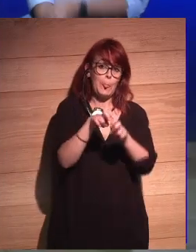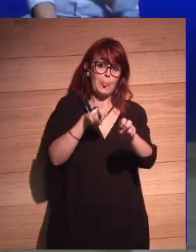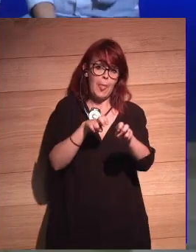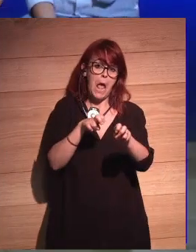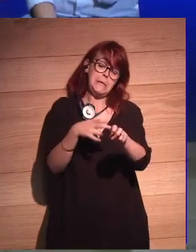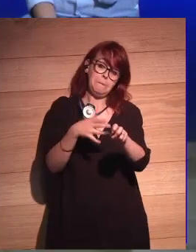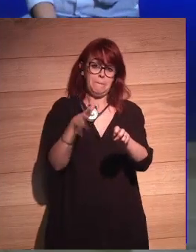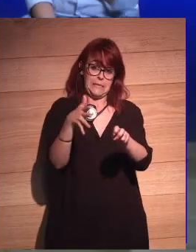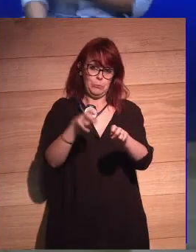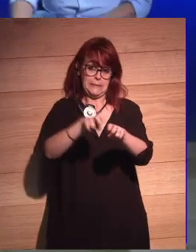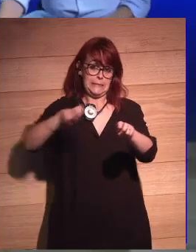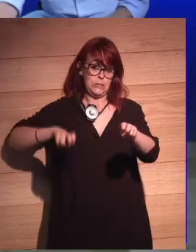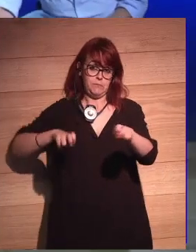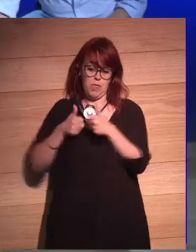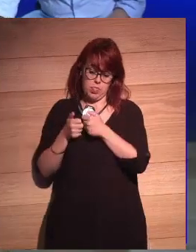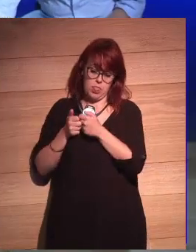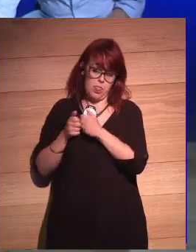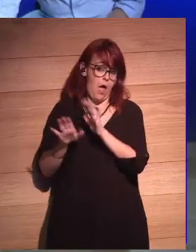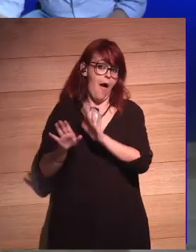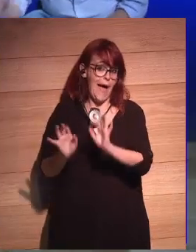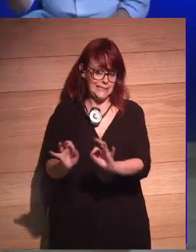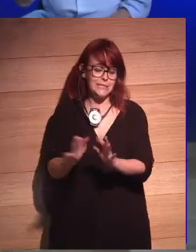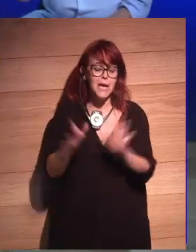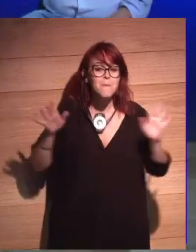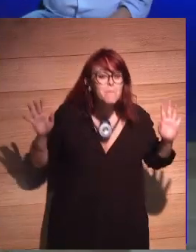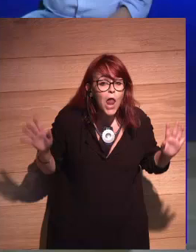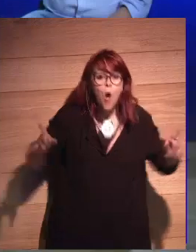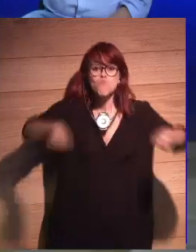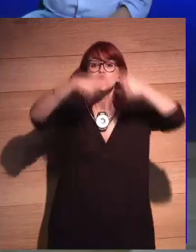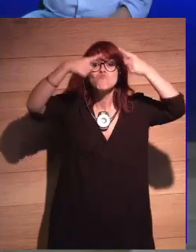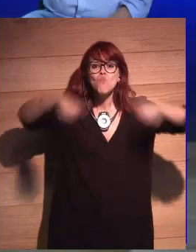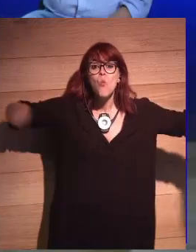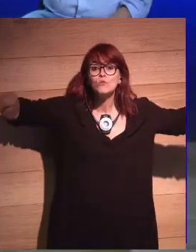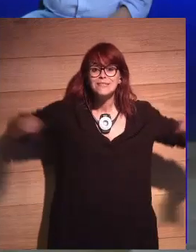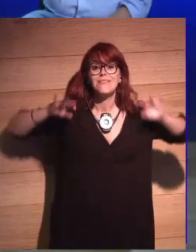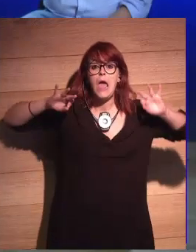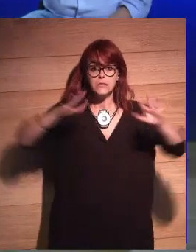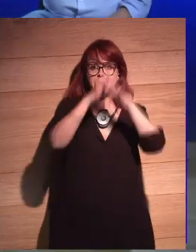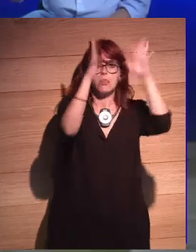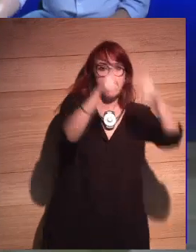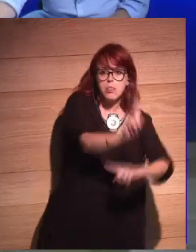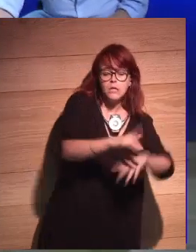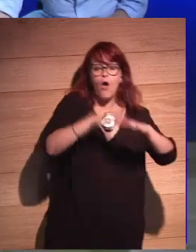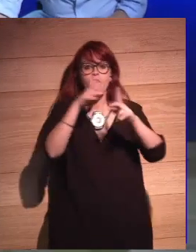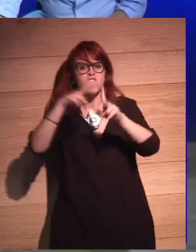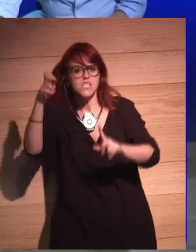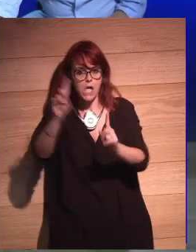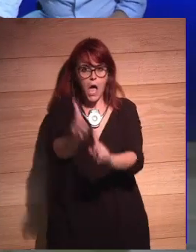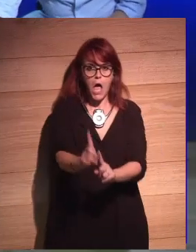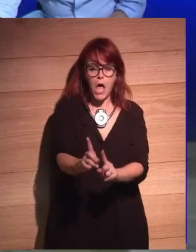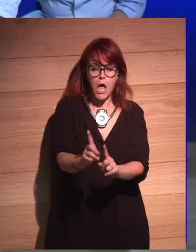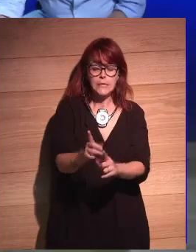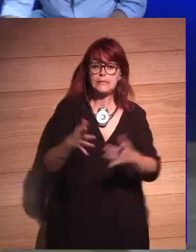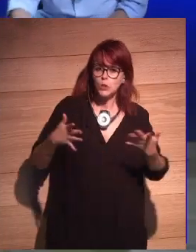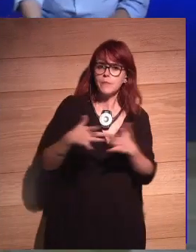first row are paying attention, the second one's a little bit less, and the one at the last row were playing with a cell phone. And it's music. It's